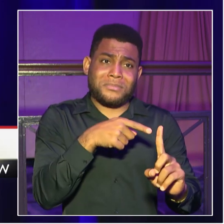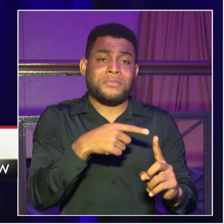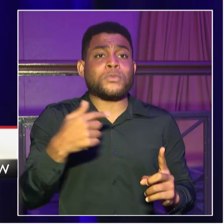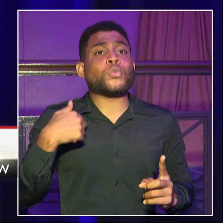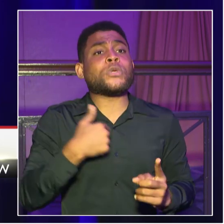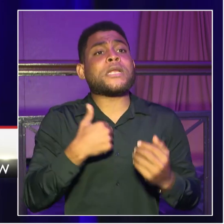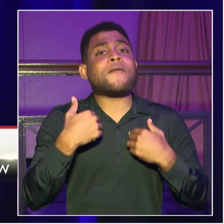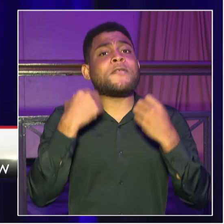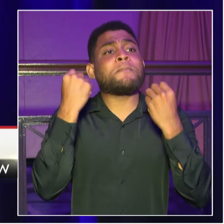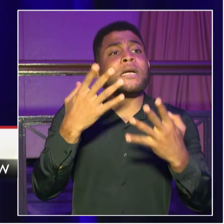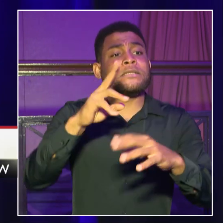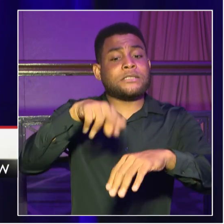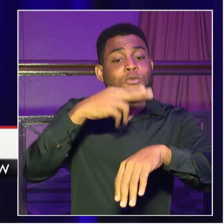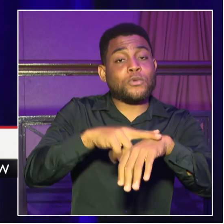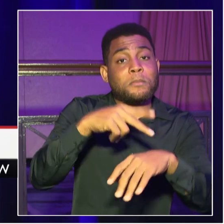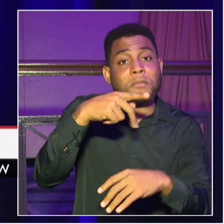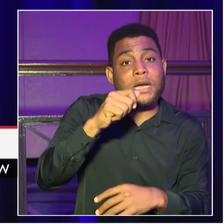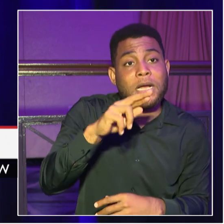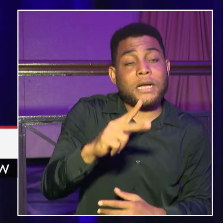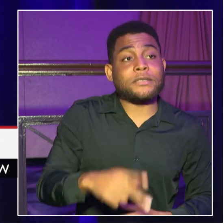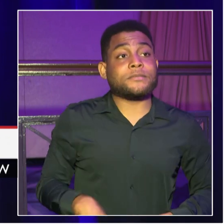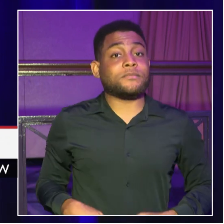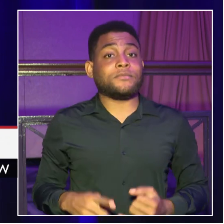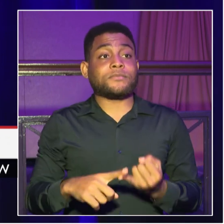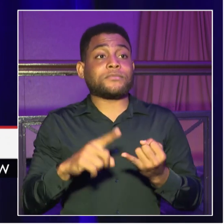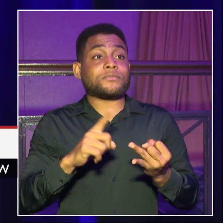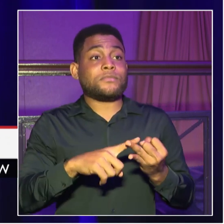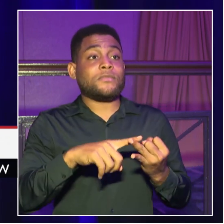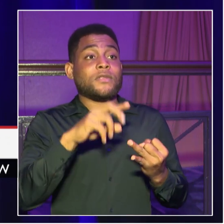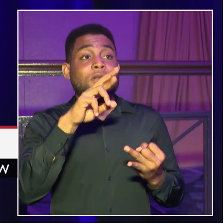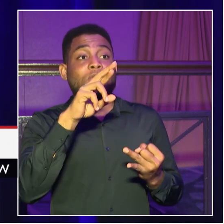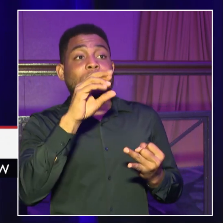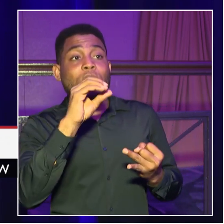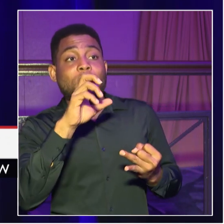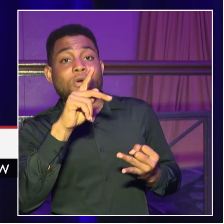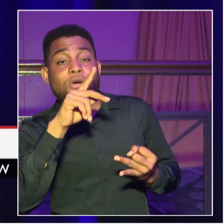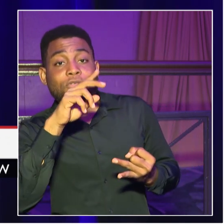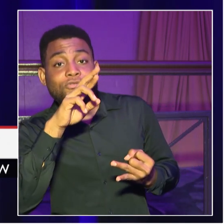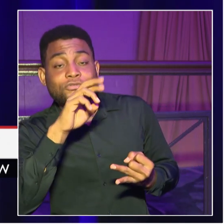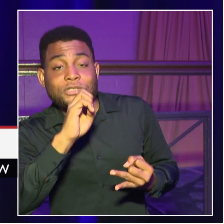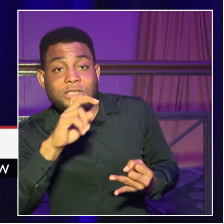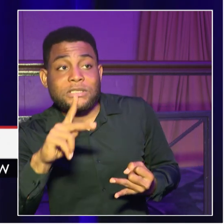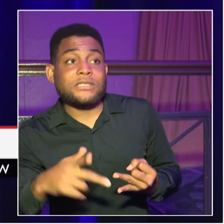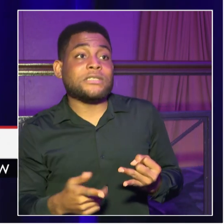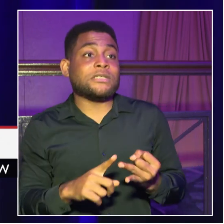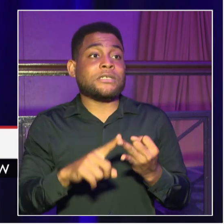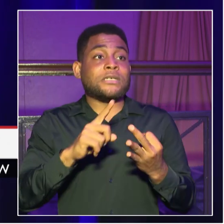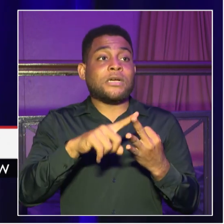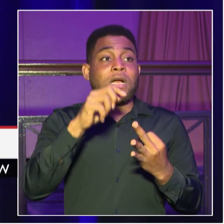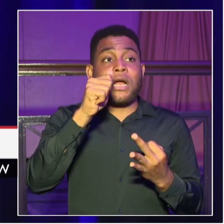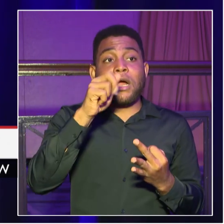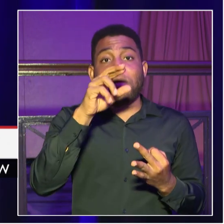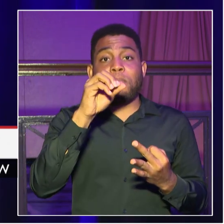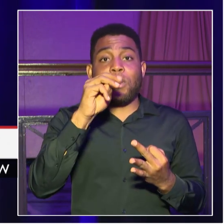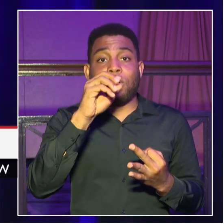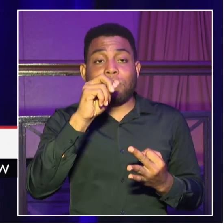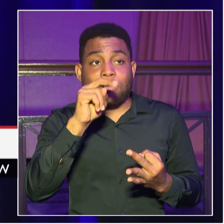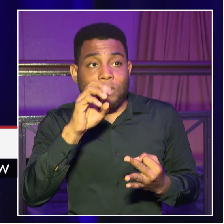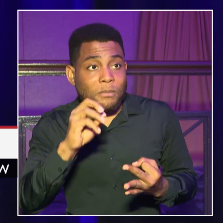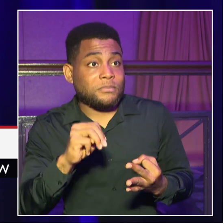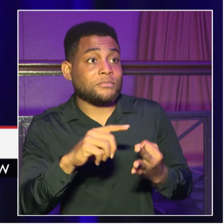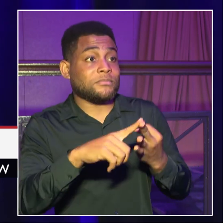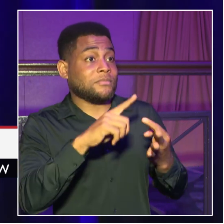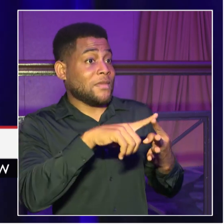or Elliot's alter ego, at the Arboretum in Ward 5. But we have parks like